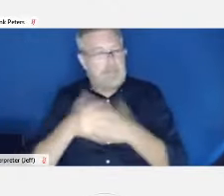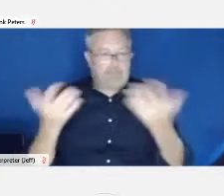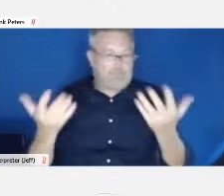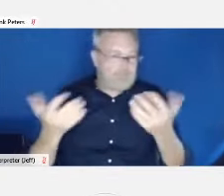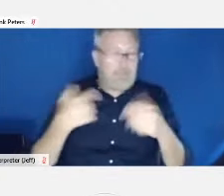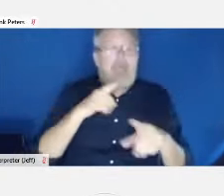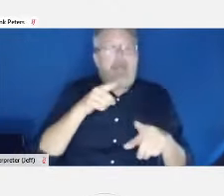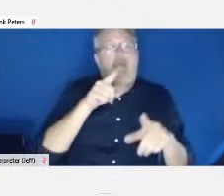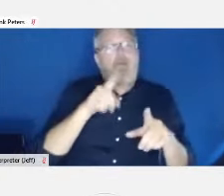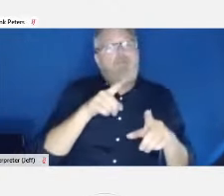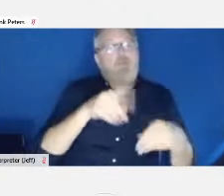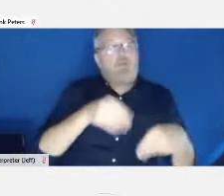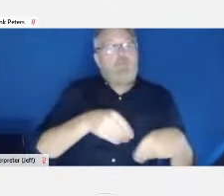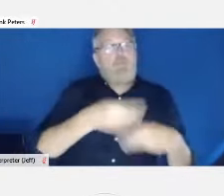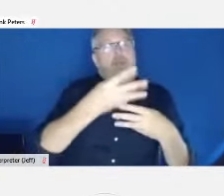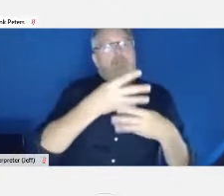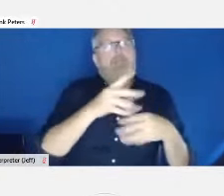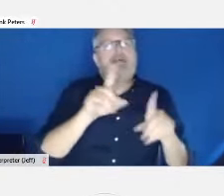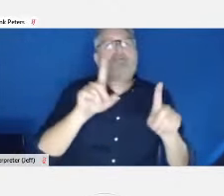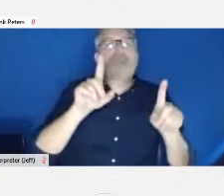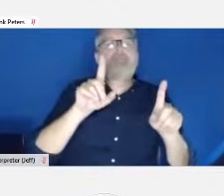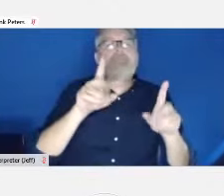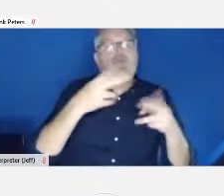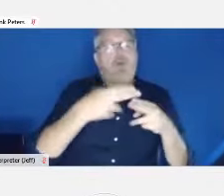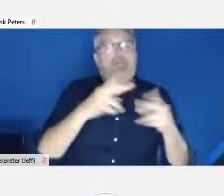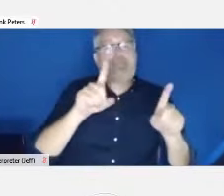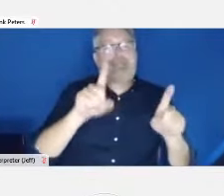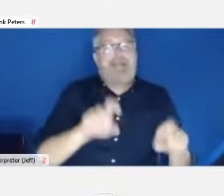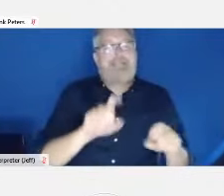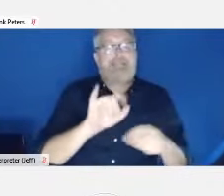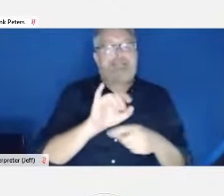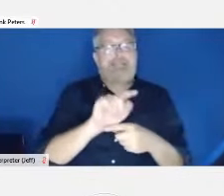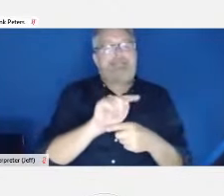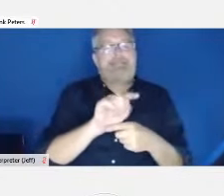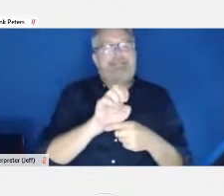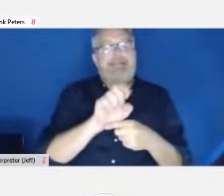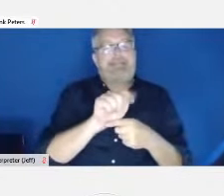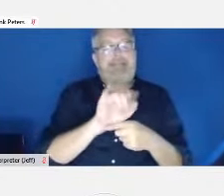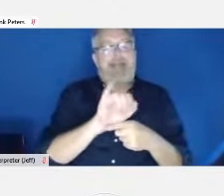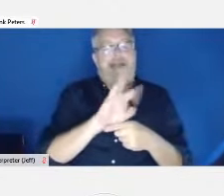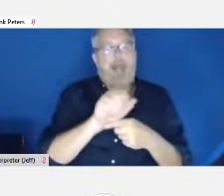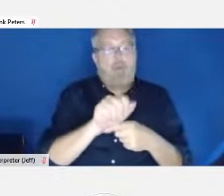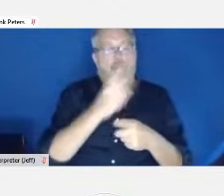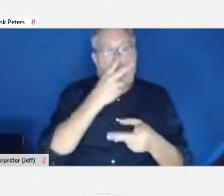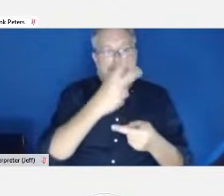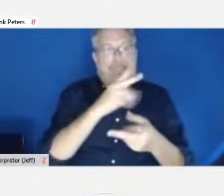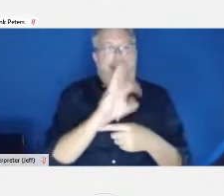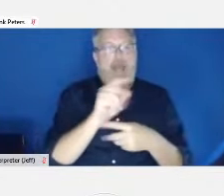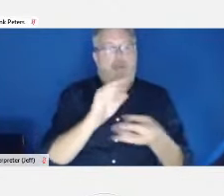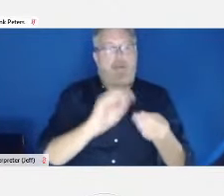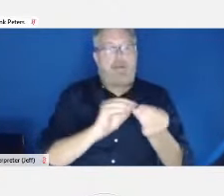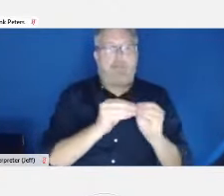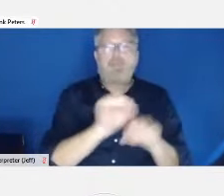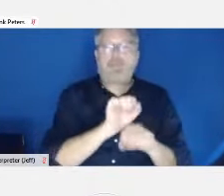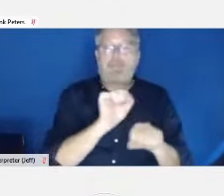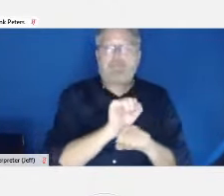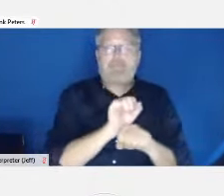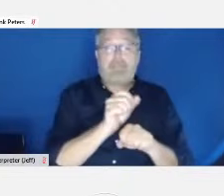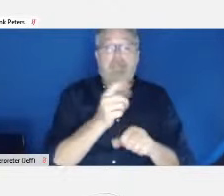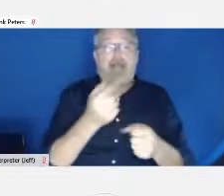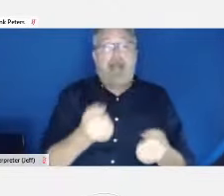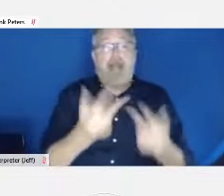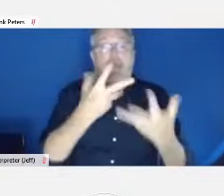the Test Iowa site and you look at the data from the state of Iowa, the actual numbers of people